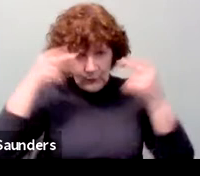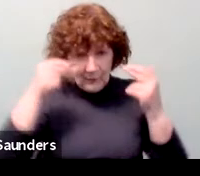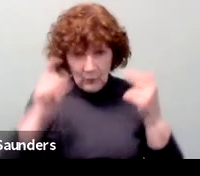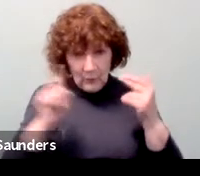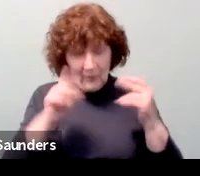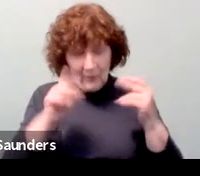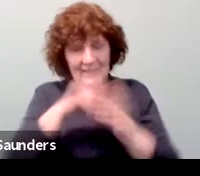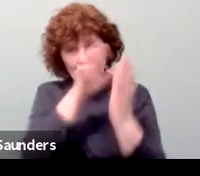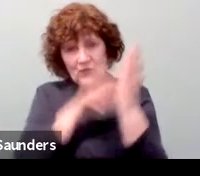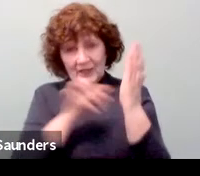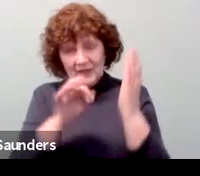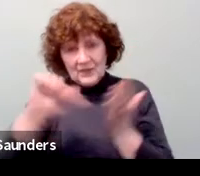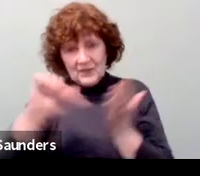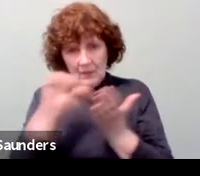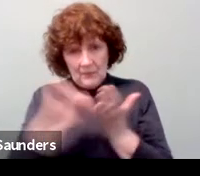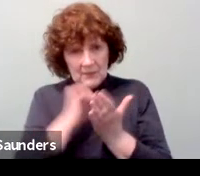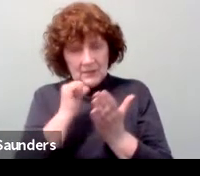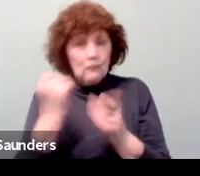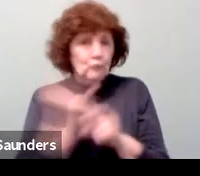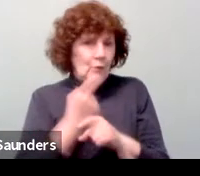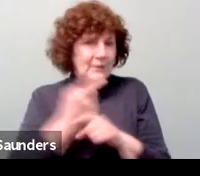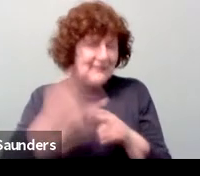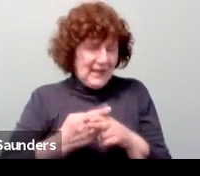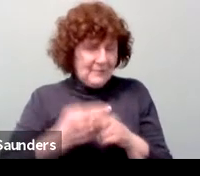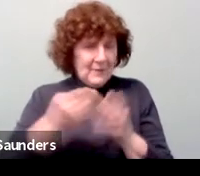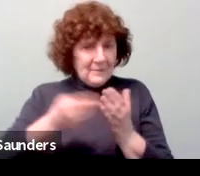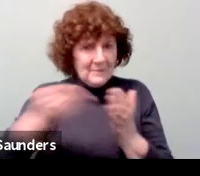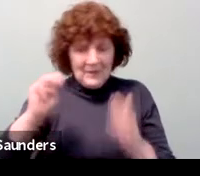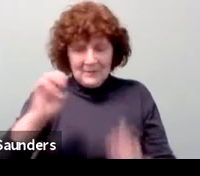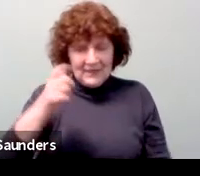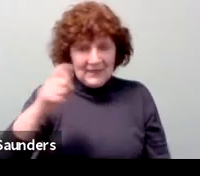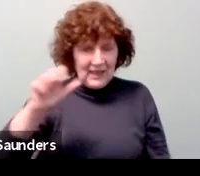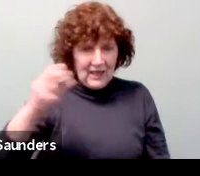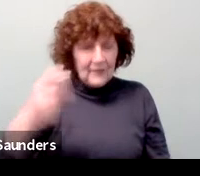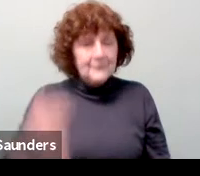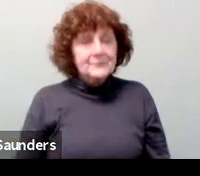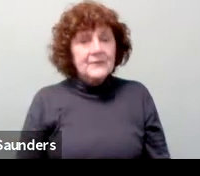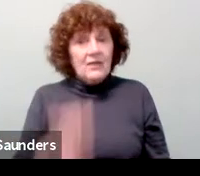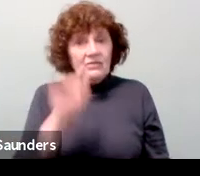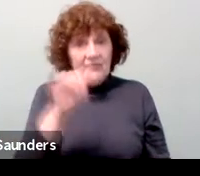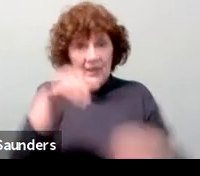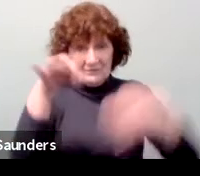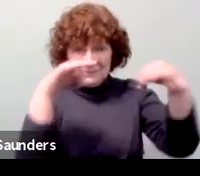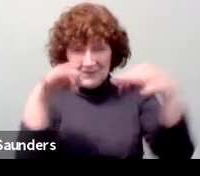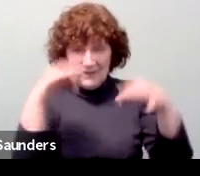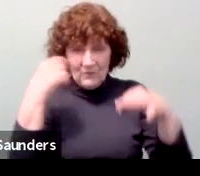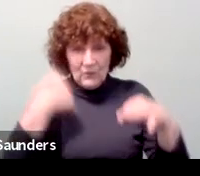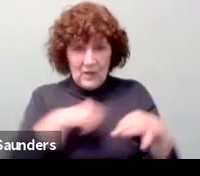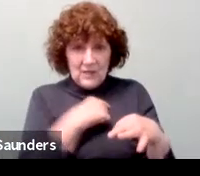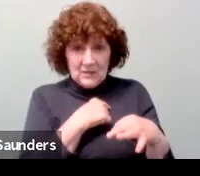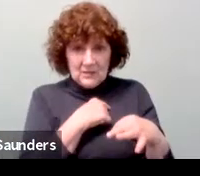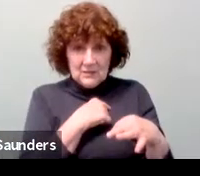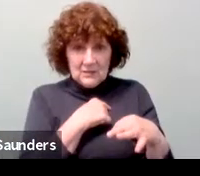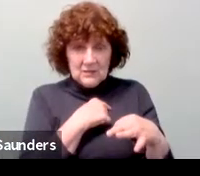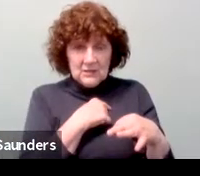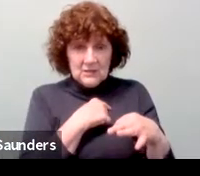Talmud, which is appropriately called Megillah. And it lays out for us the various